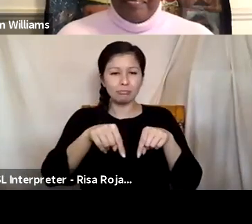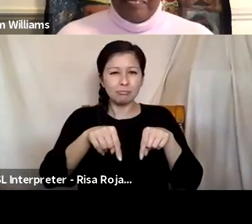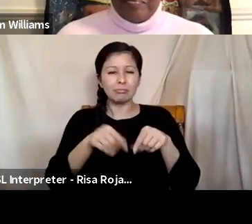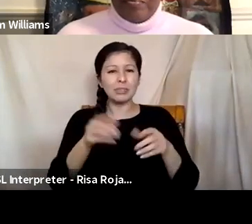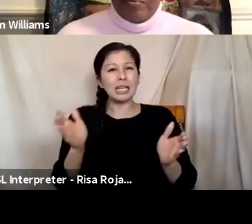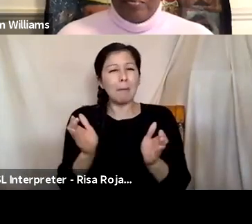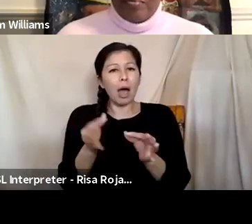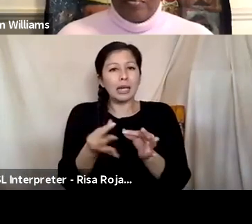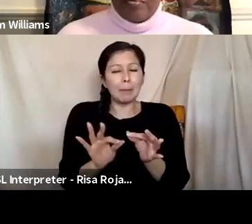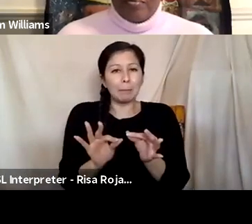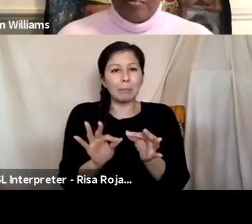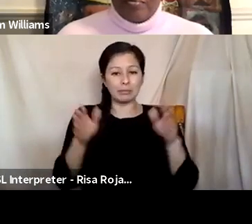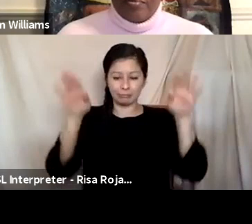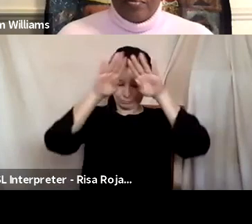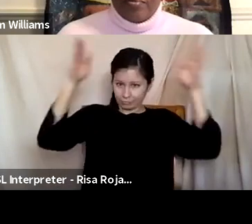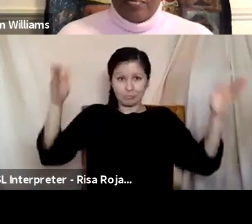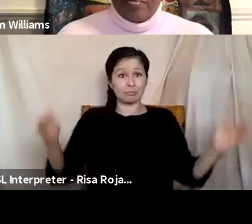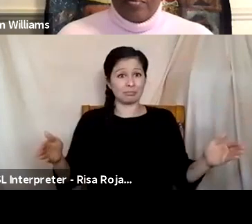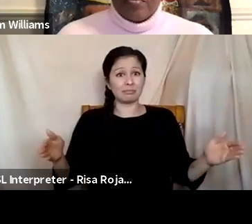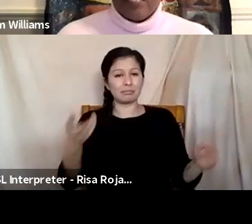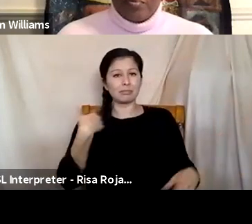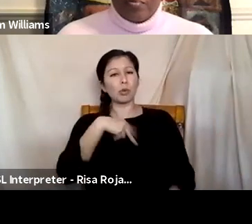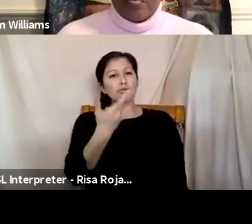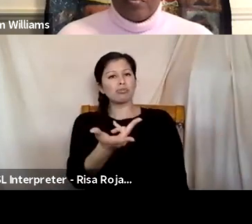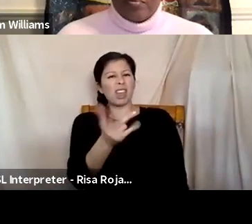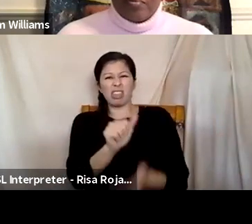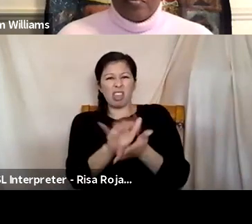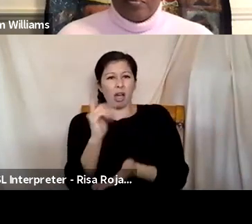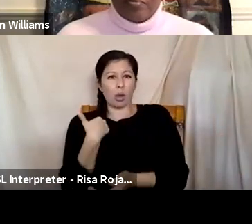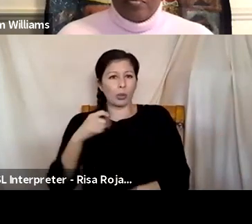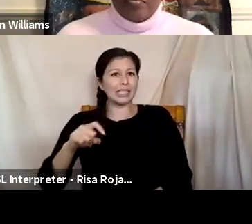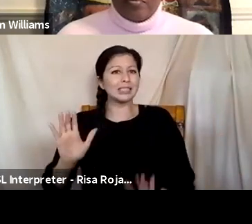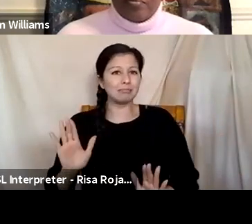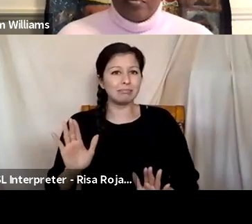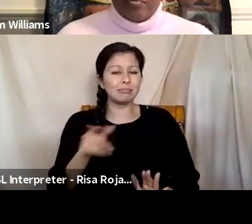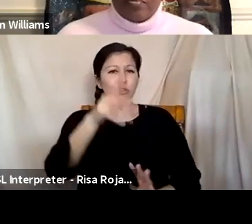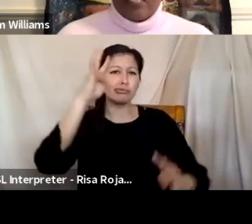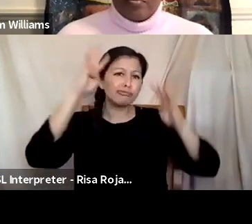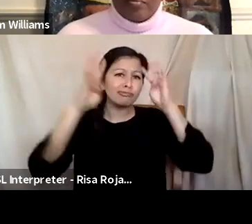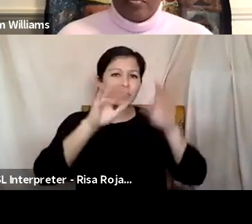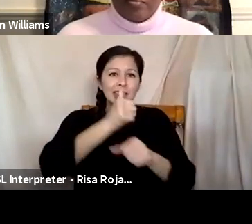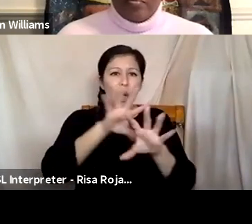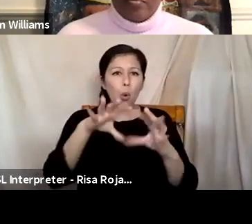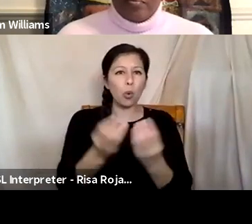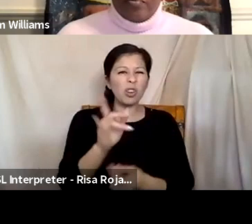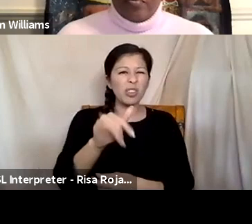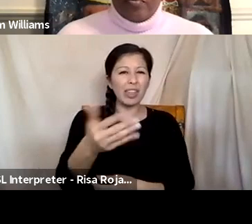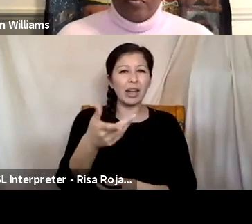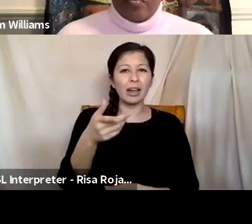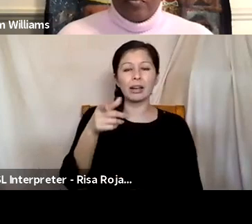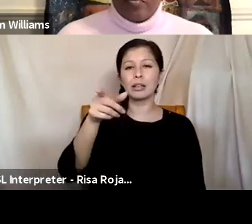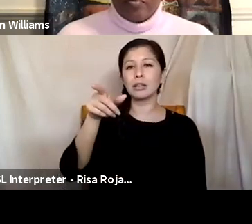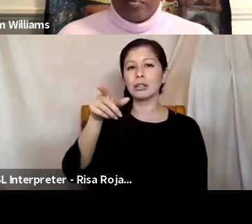smaller. This little box is all we need to see them create that world in. So Do you